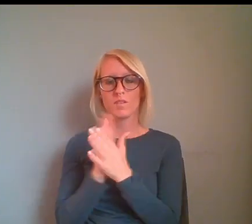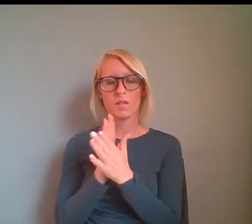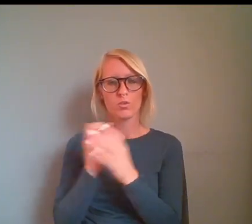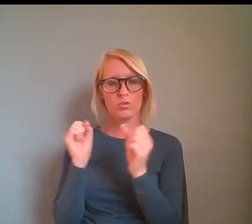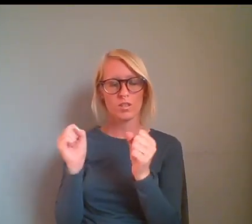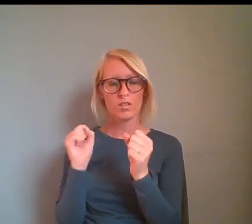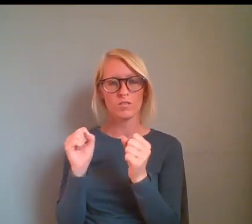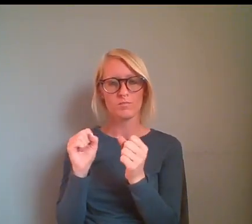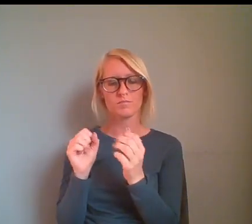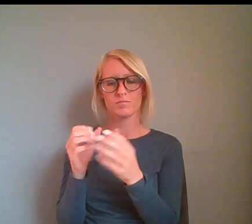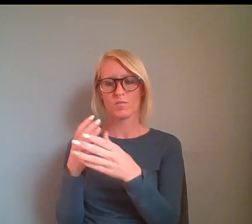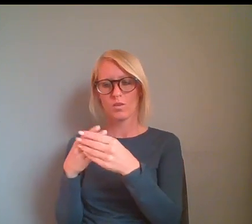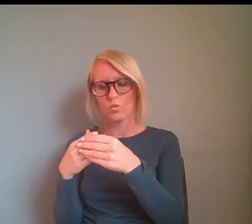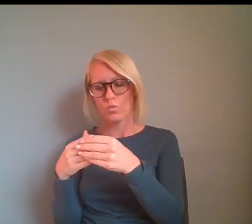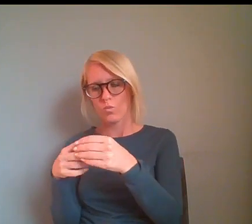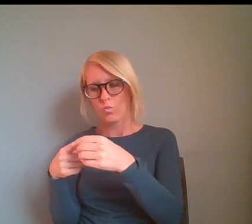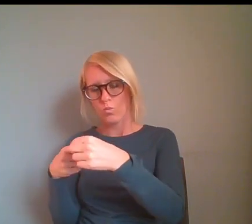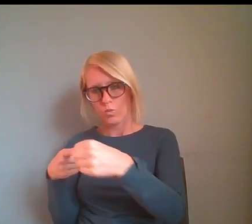cleaner line.